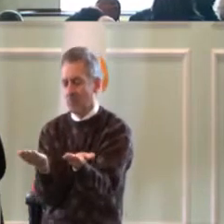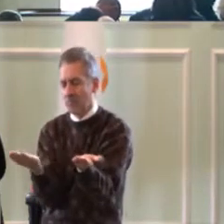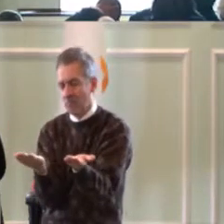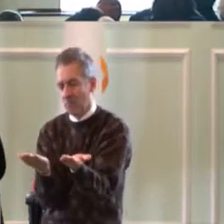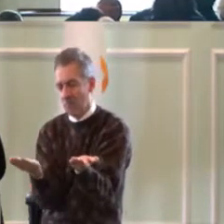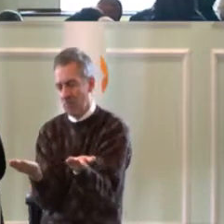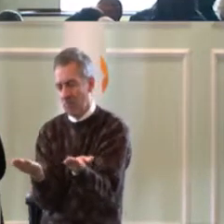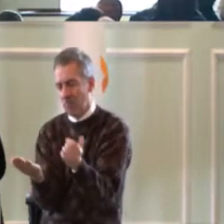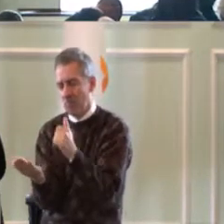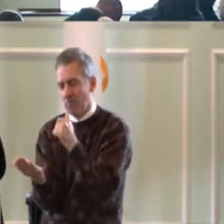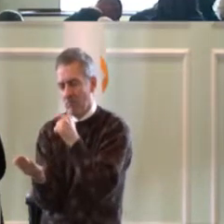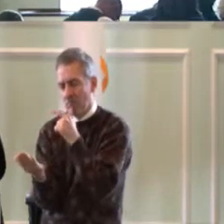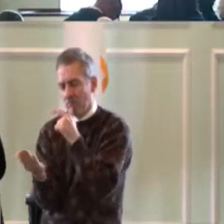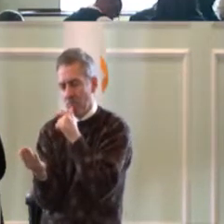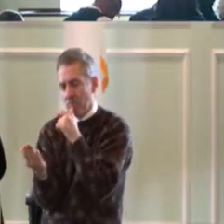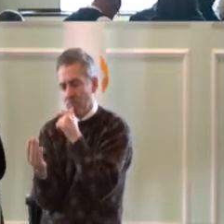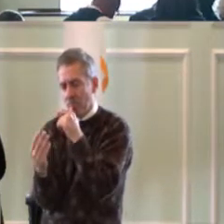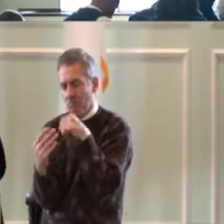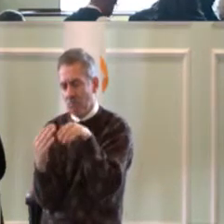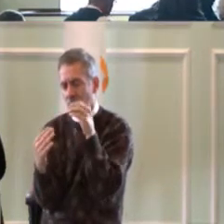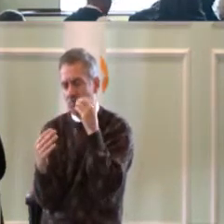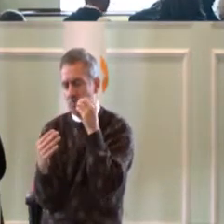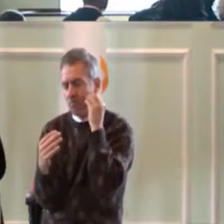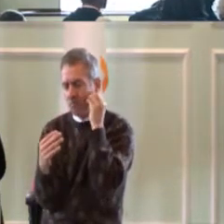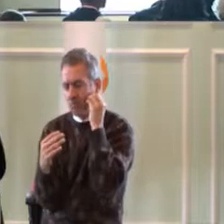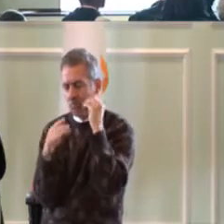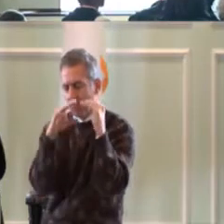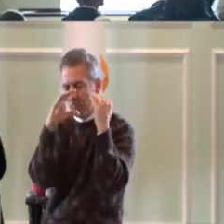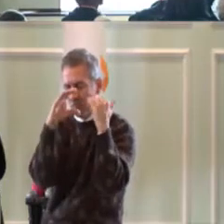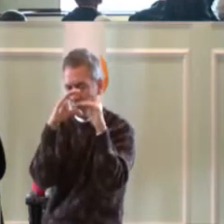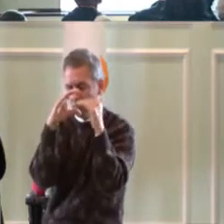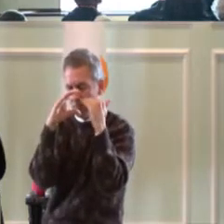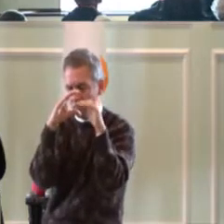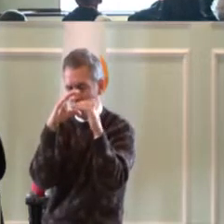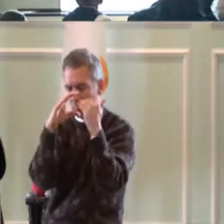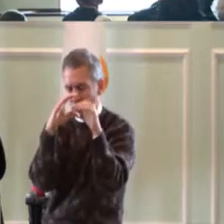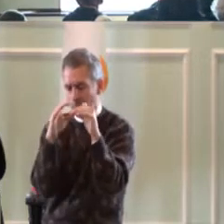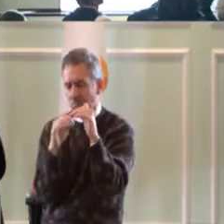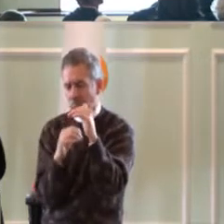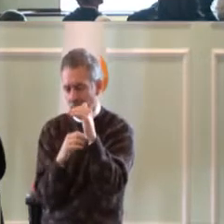Those who are watching via the internet, you know their lives too.